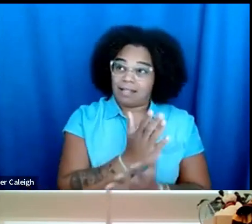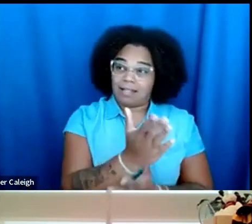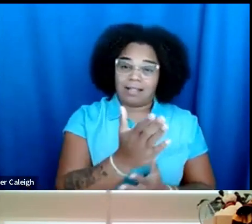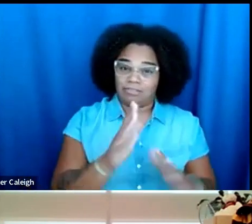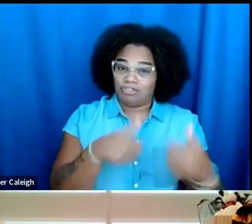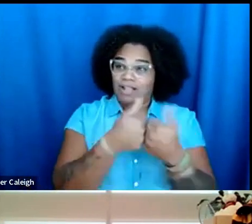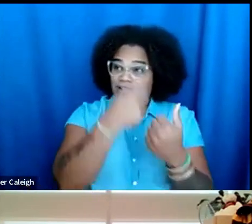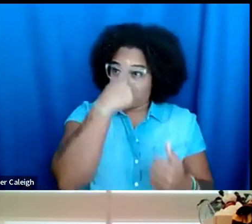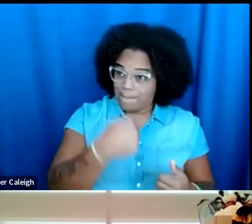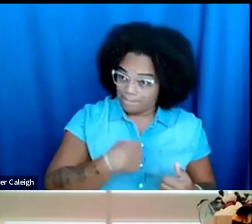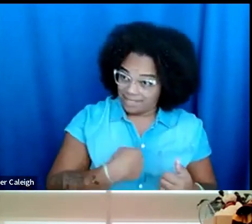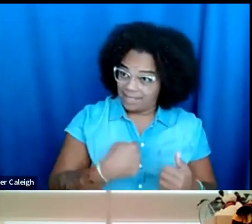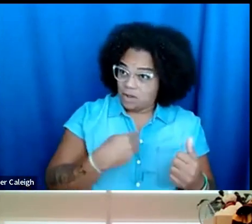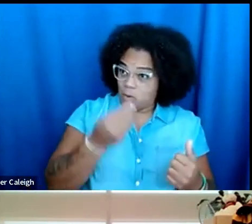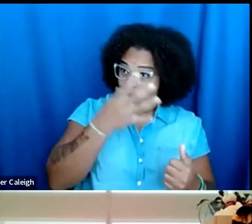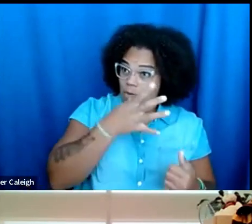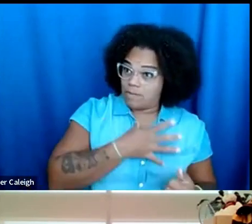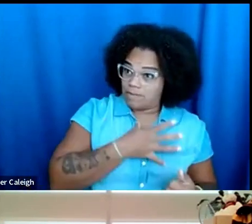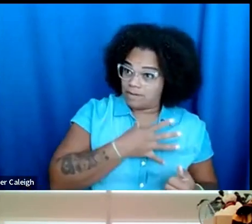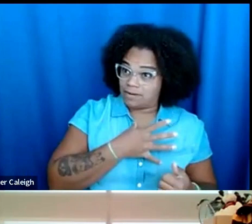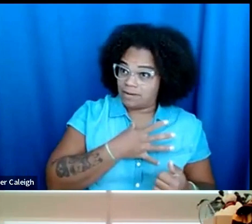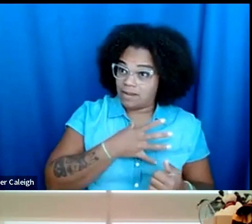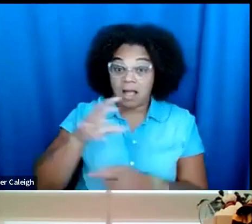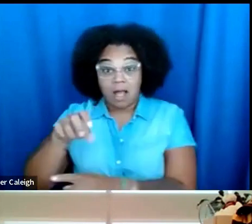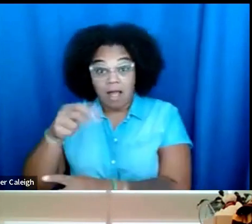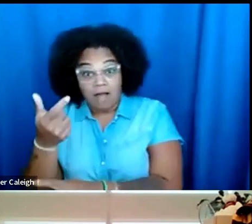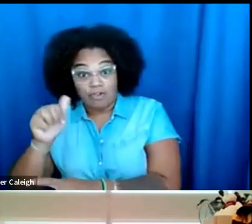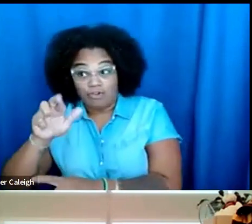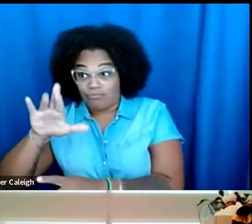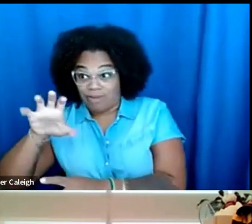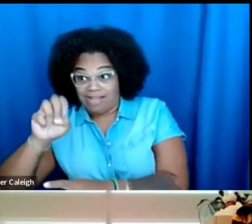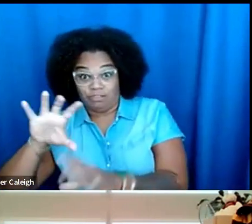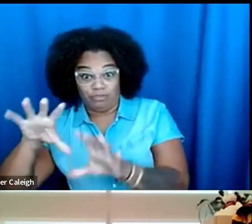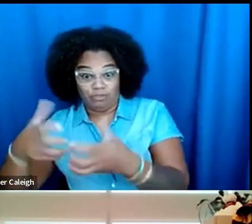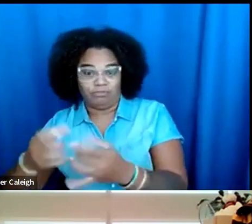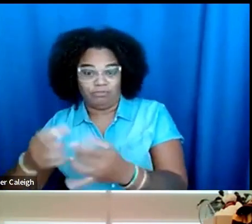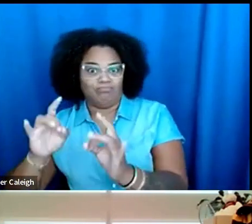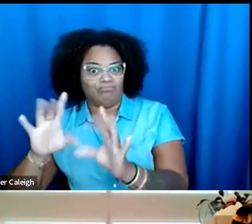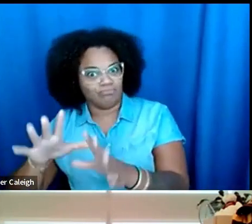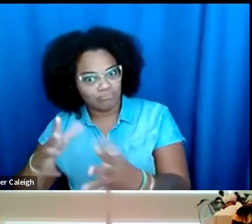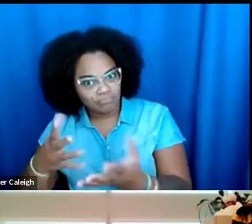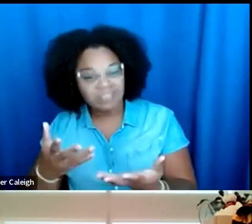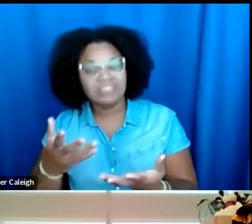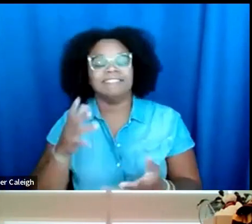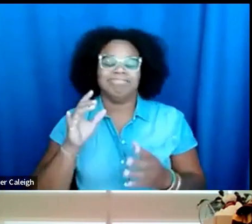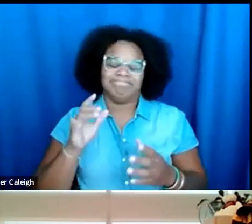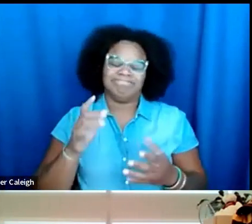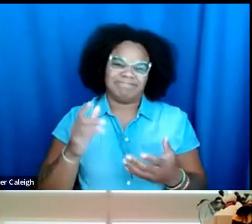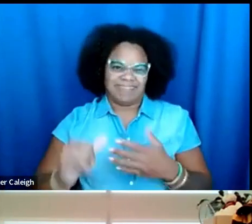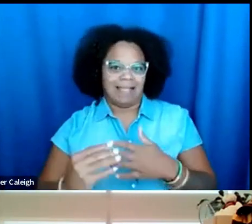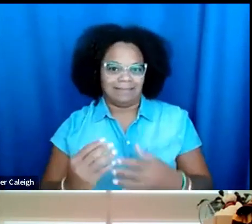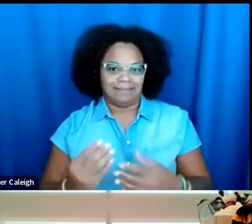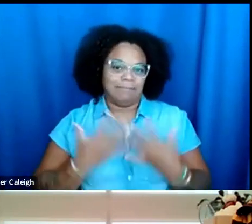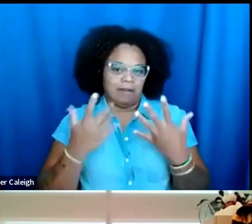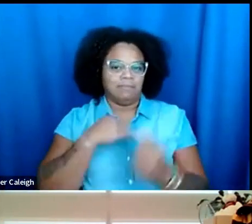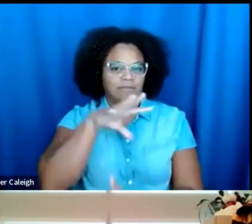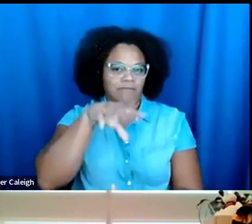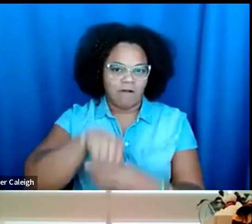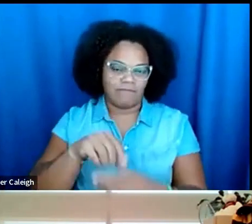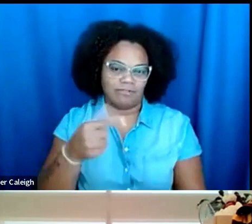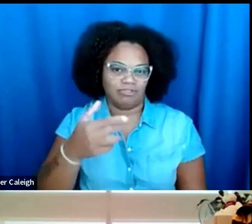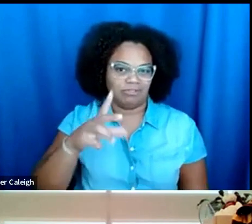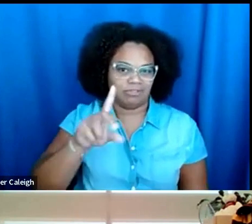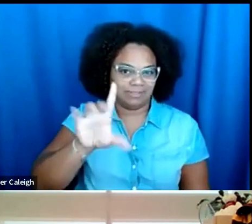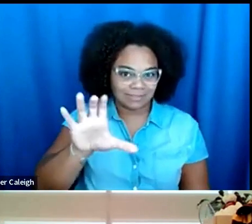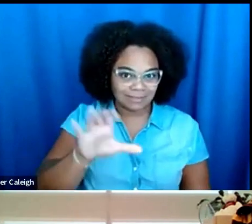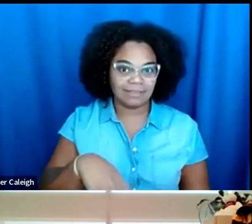must be like for other racial groups to navigate the system. And so that's why I got involved in the GHDC and, you know,